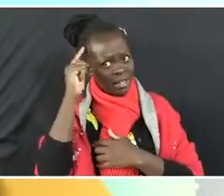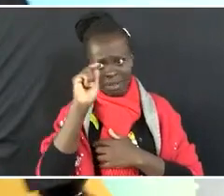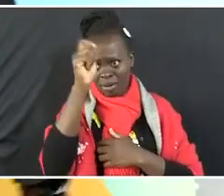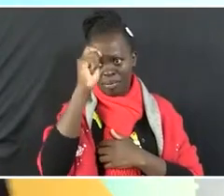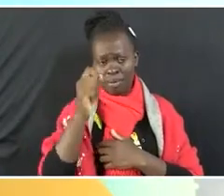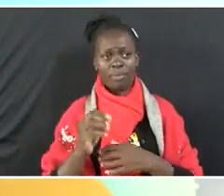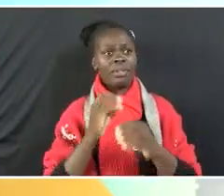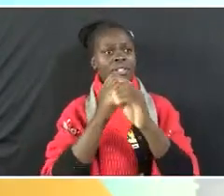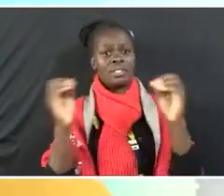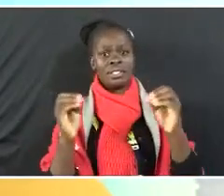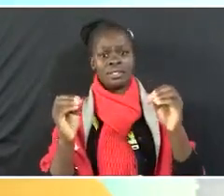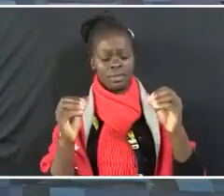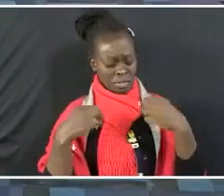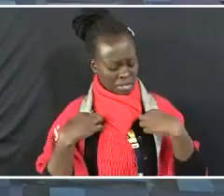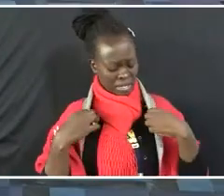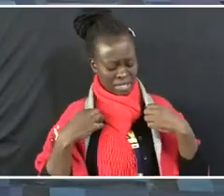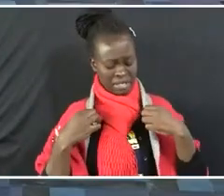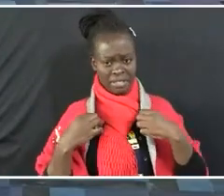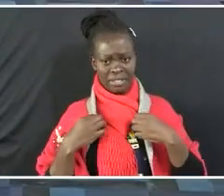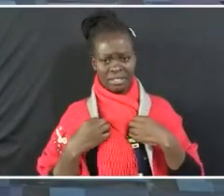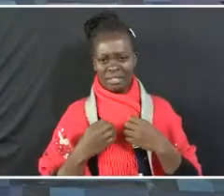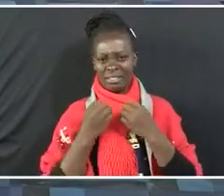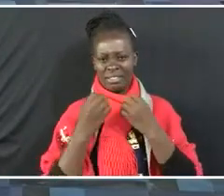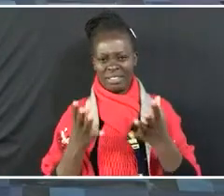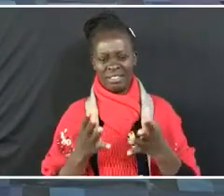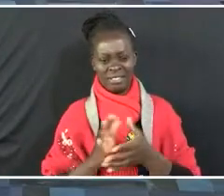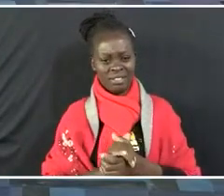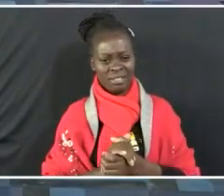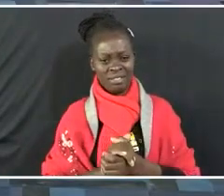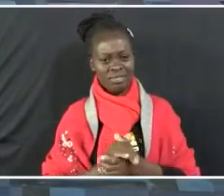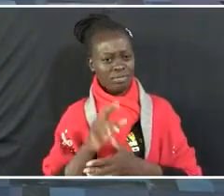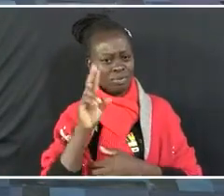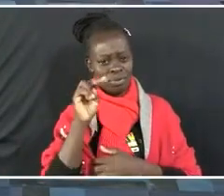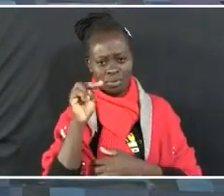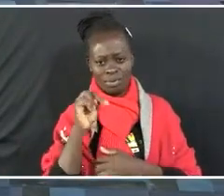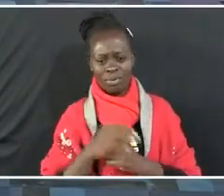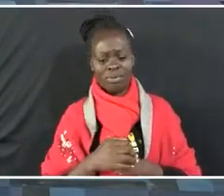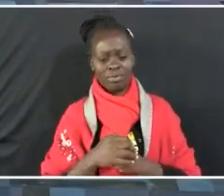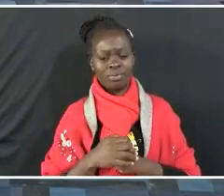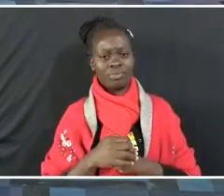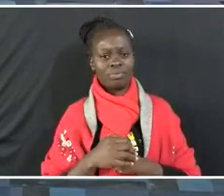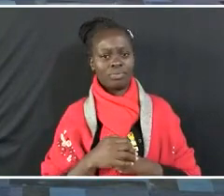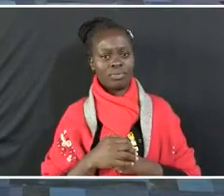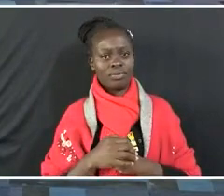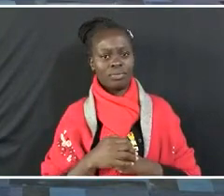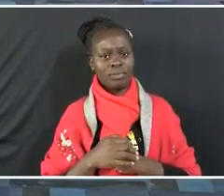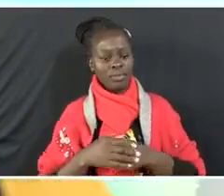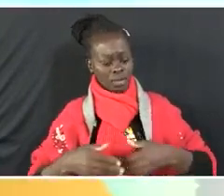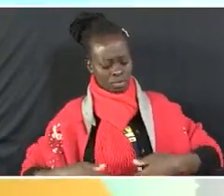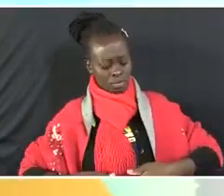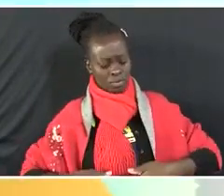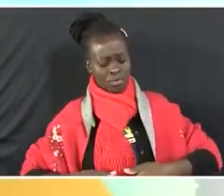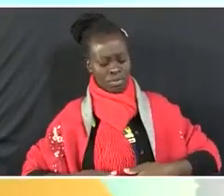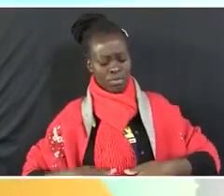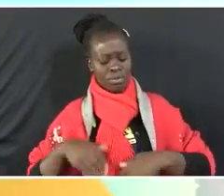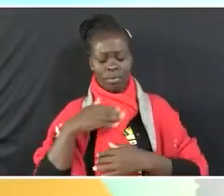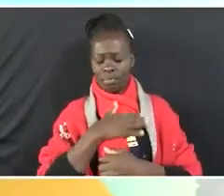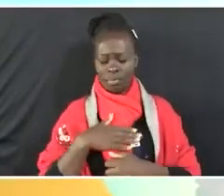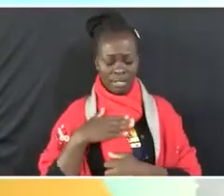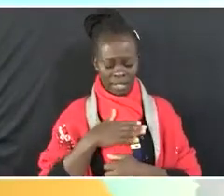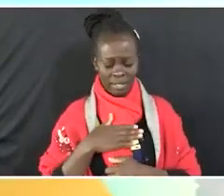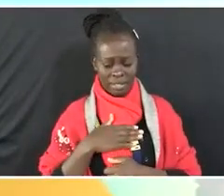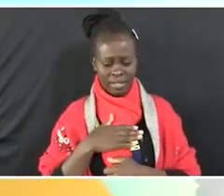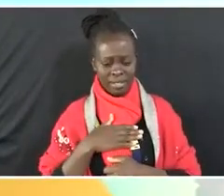with the tread softly. And tread softly means this preacher is coming in. But ambassadors have translated, tread softly means